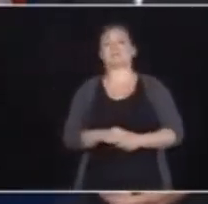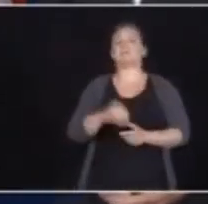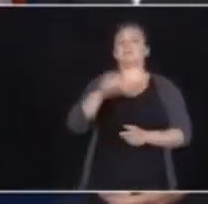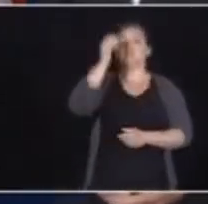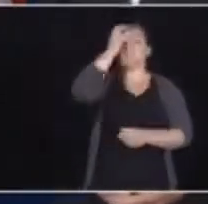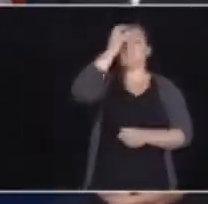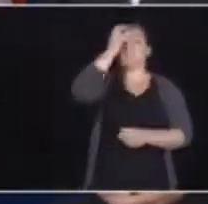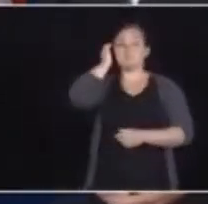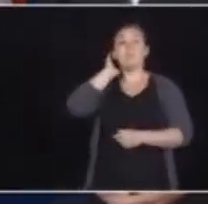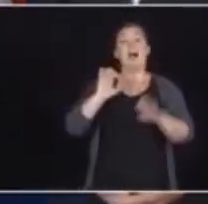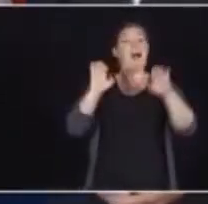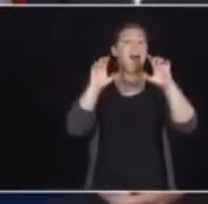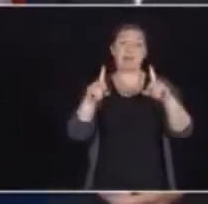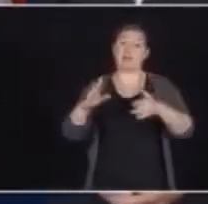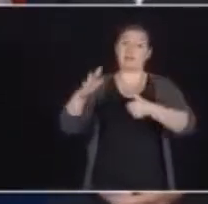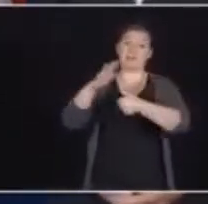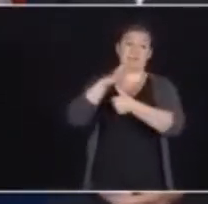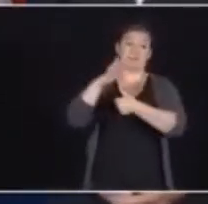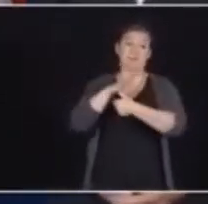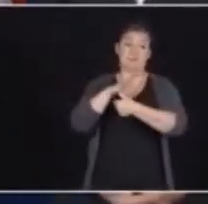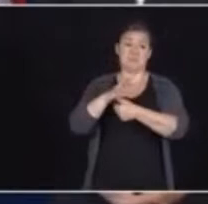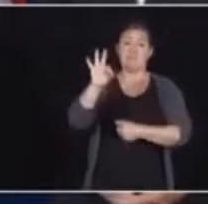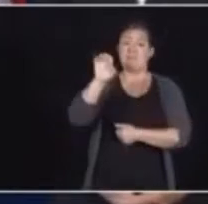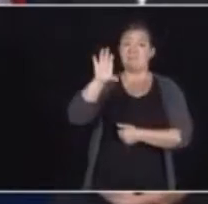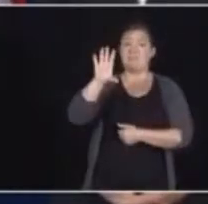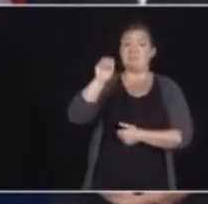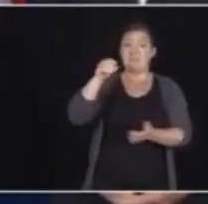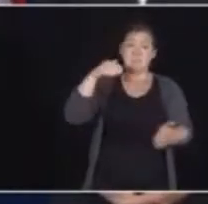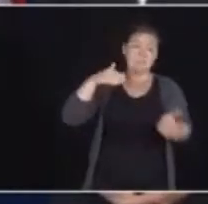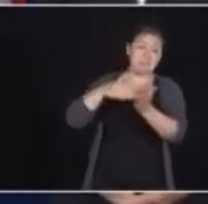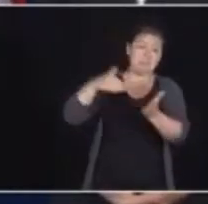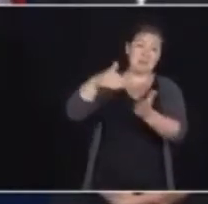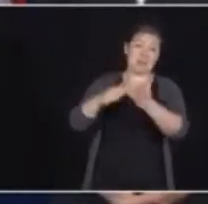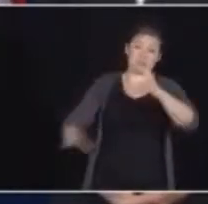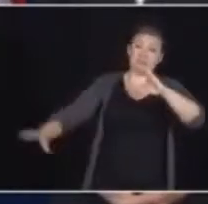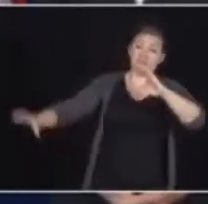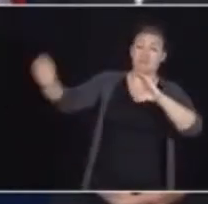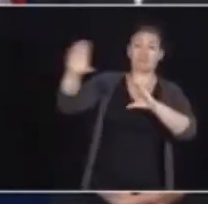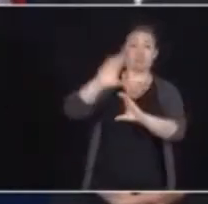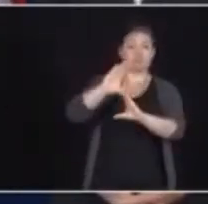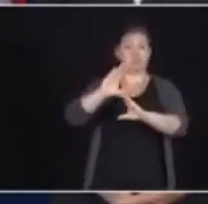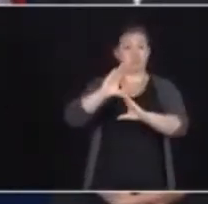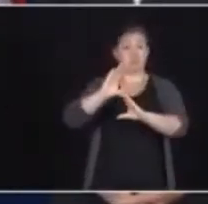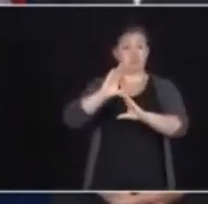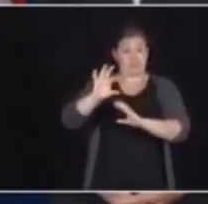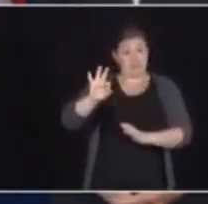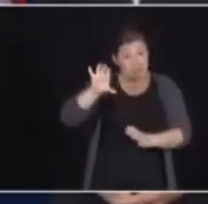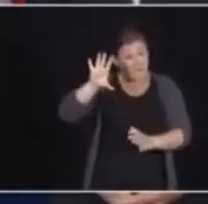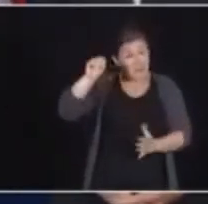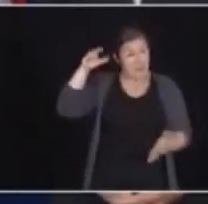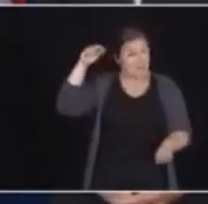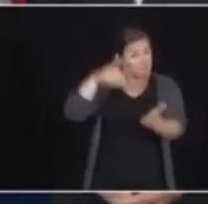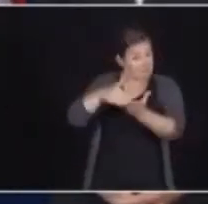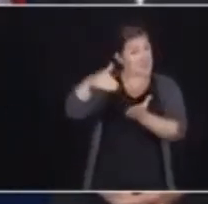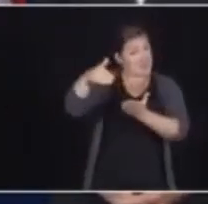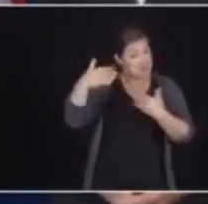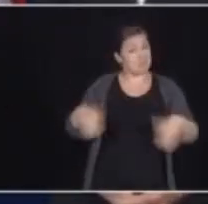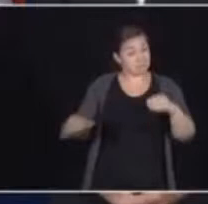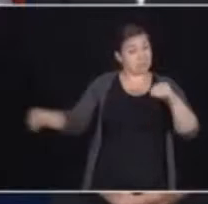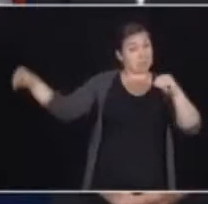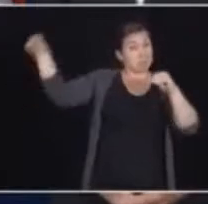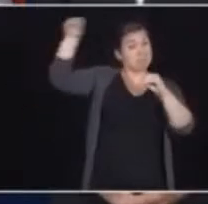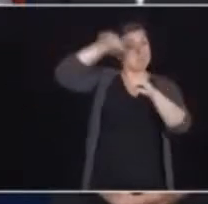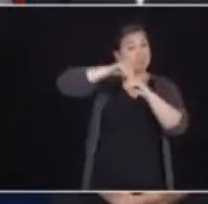$750 million more than any other government, including ours last year, $750 million more into education, and we're